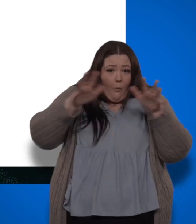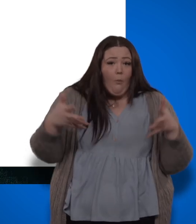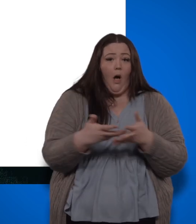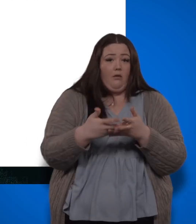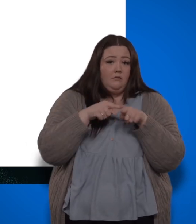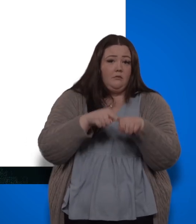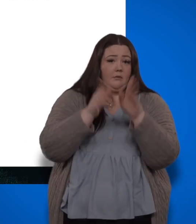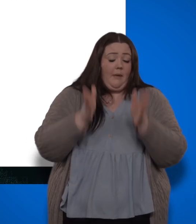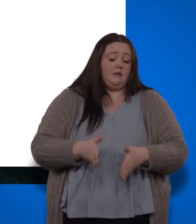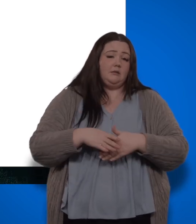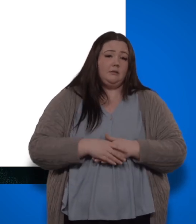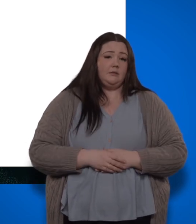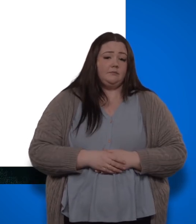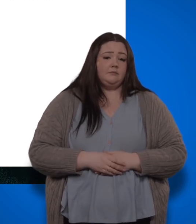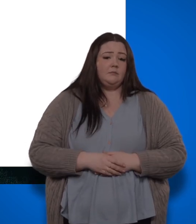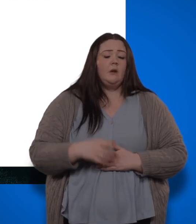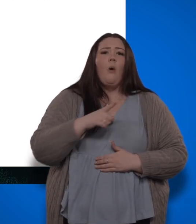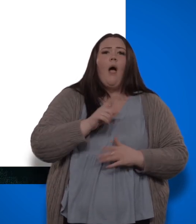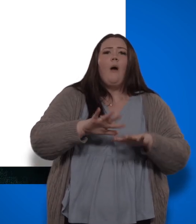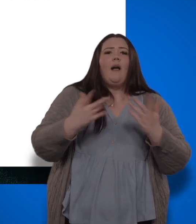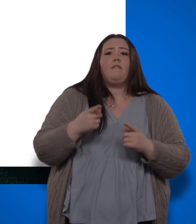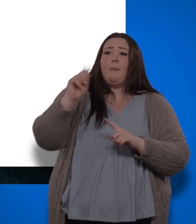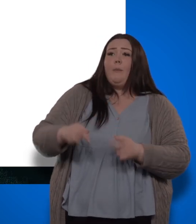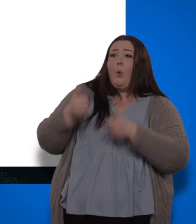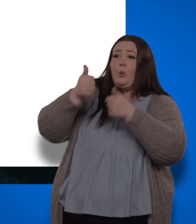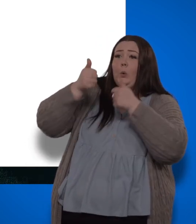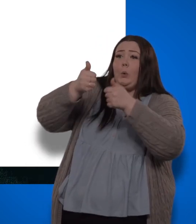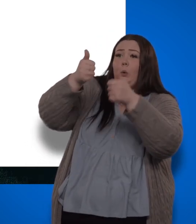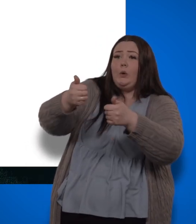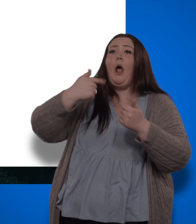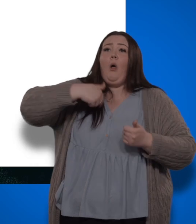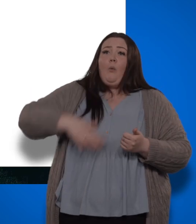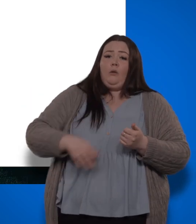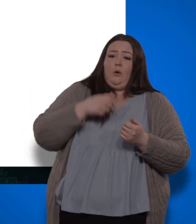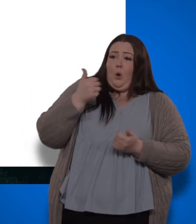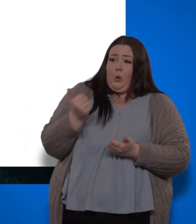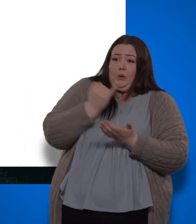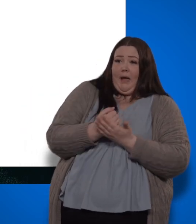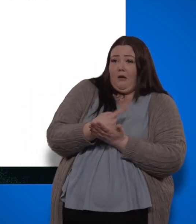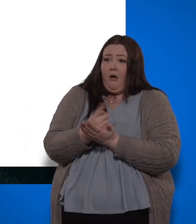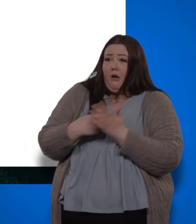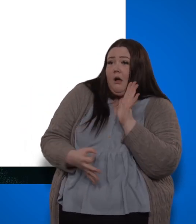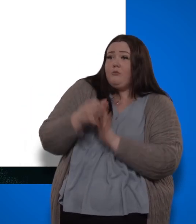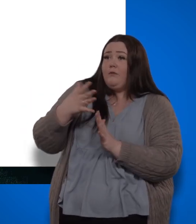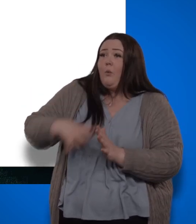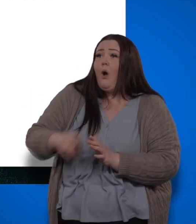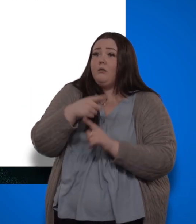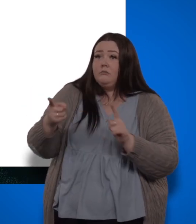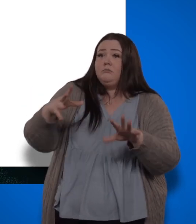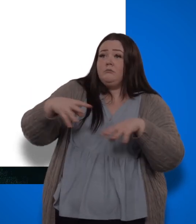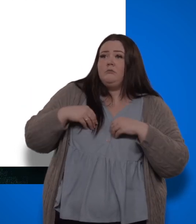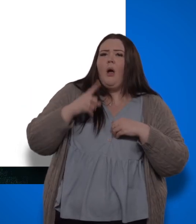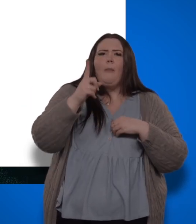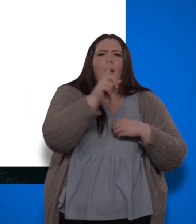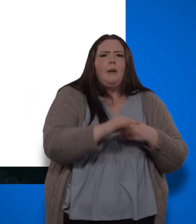all the good people agree to have their morality improved while all the really bad people refuse? So the only way to get over this problem is to